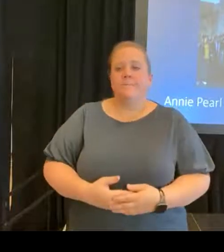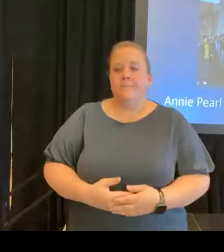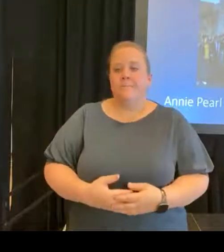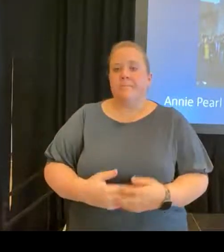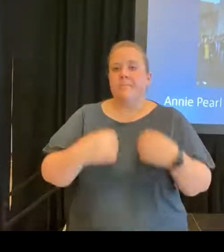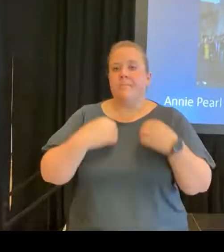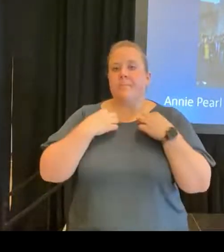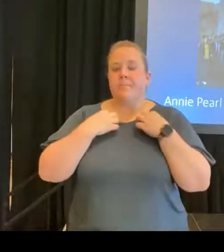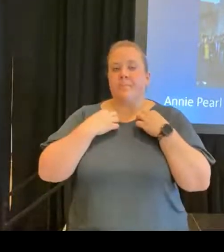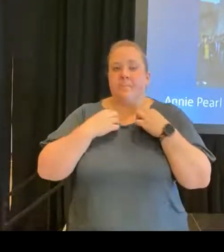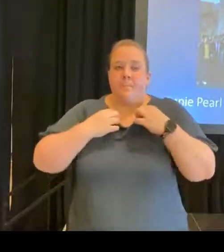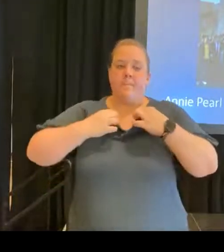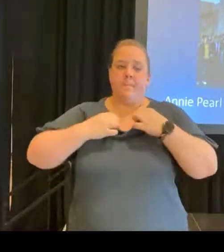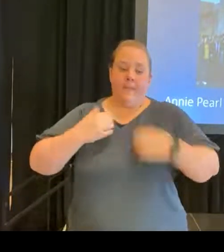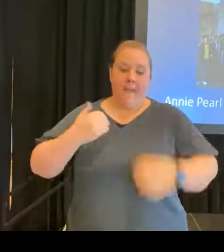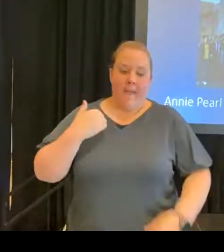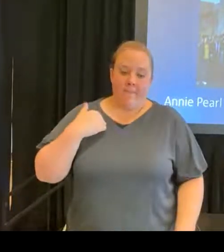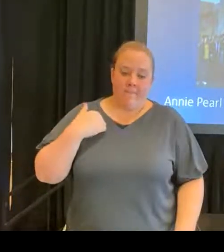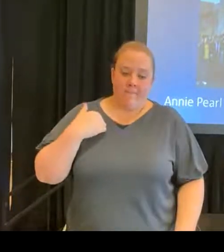We have